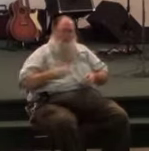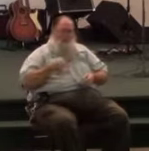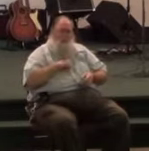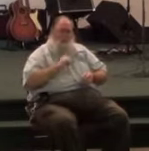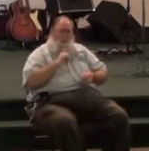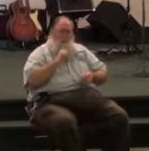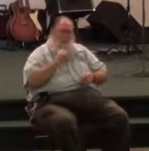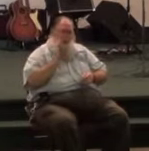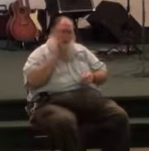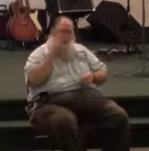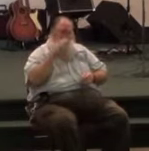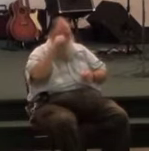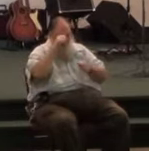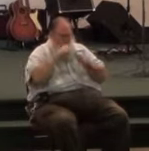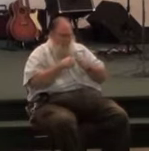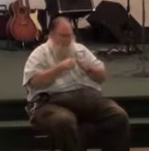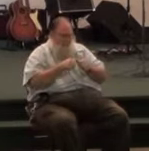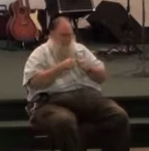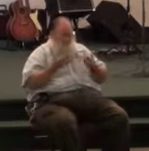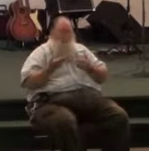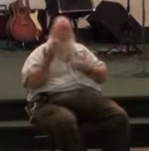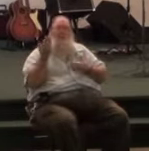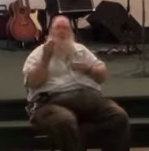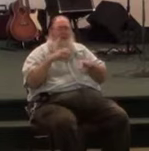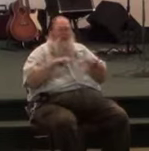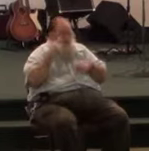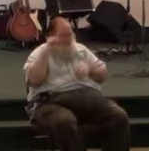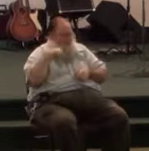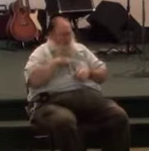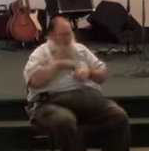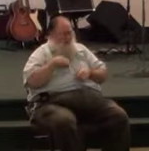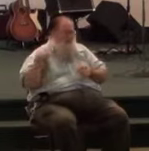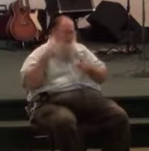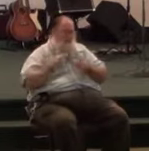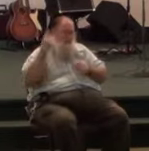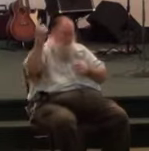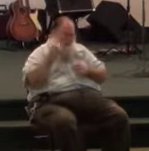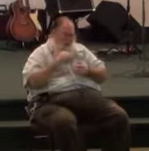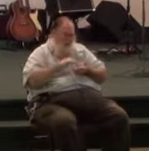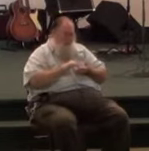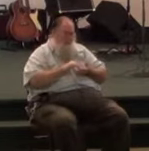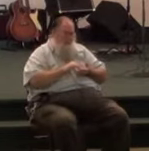truly will remember what he's done for us until he returns.